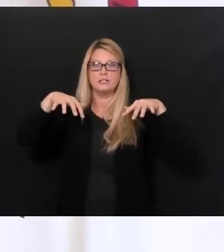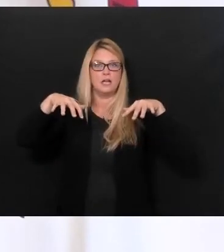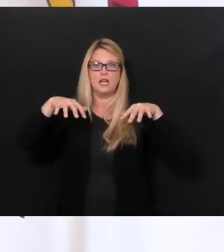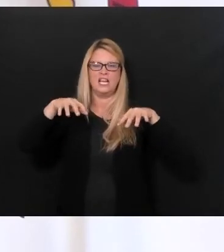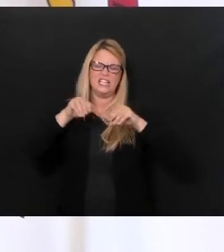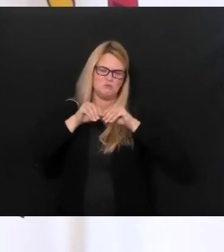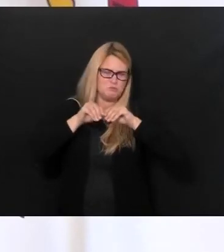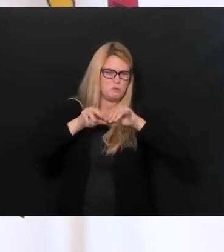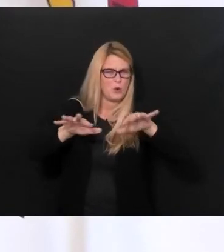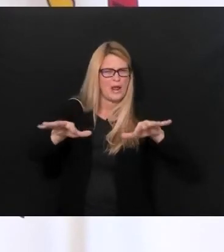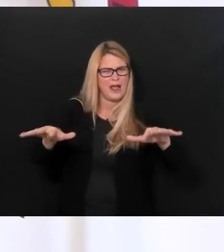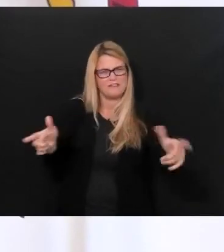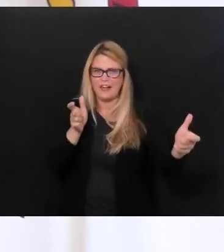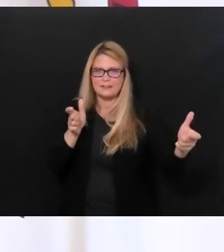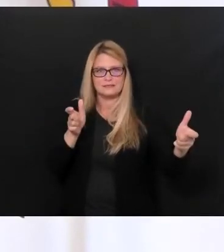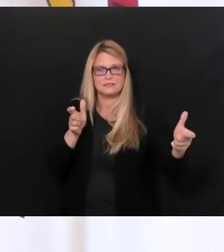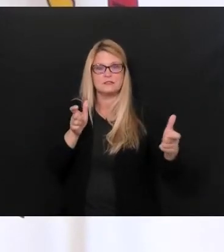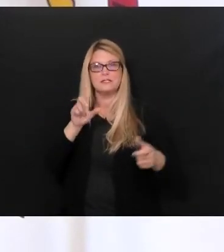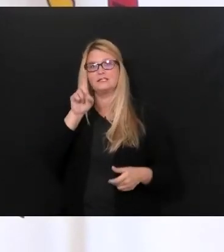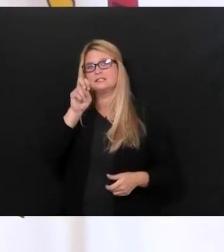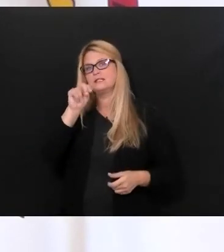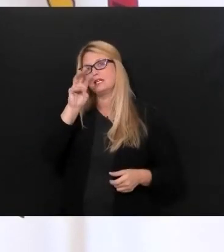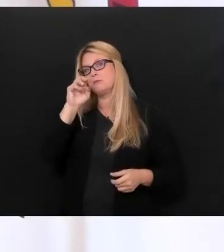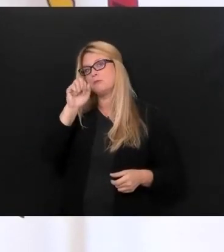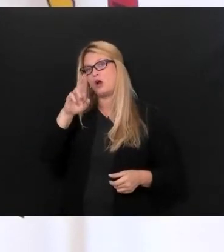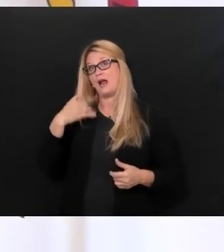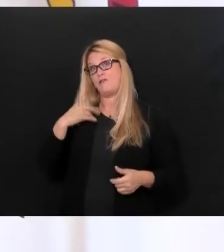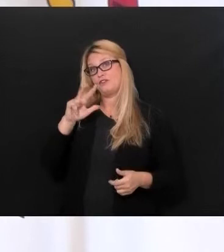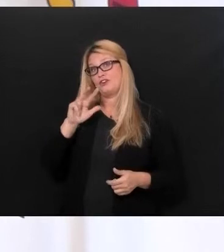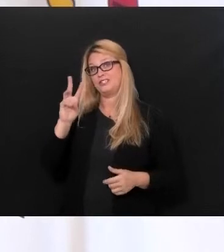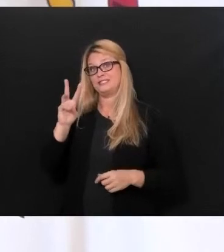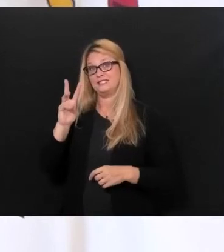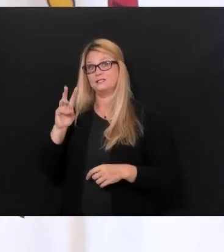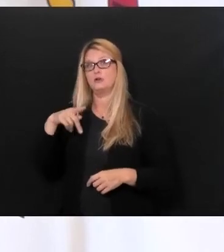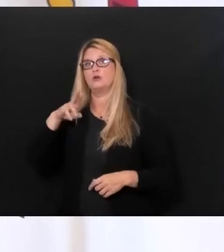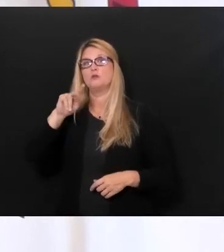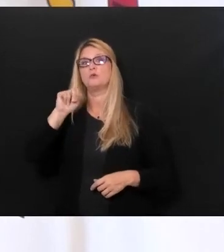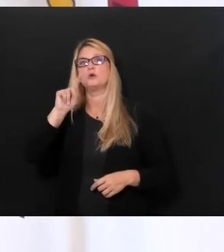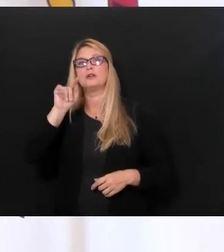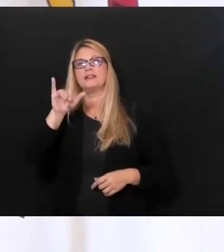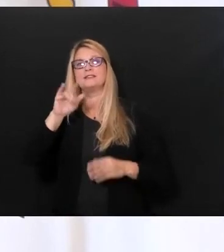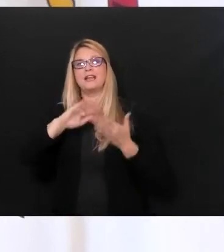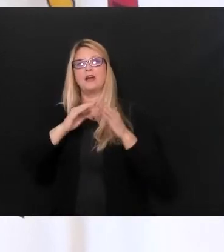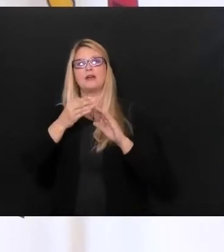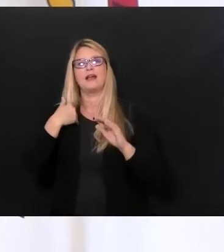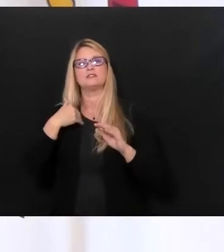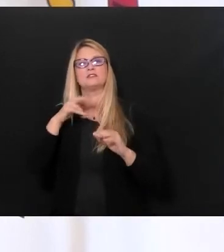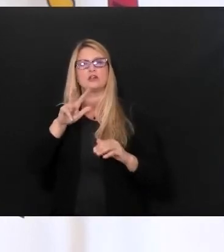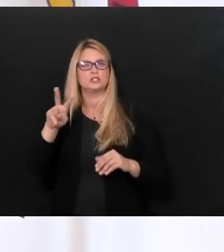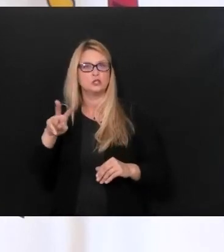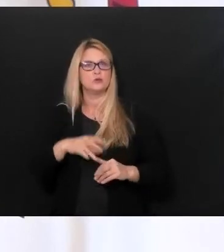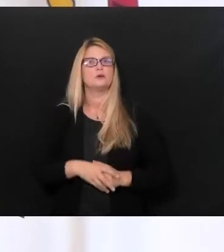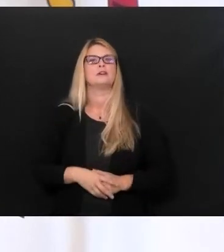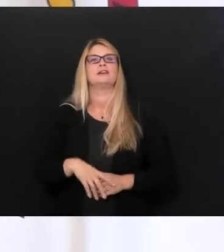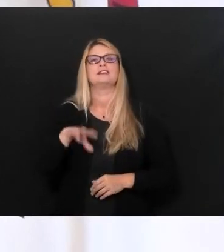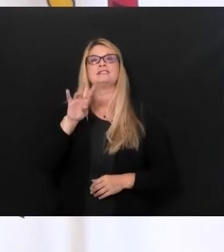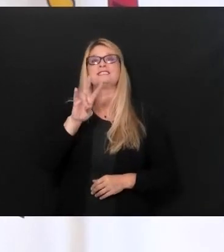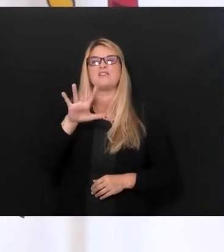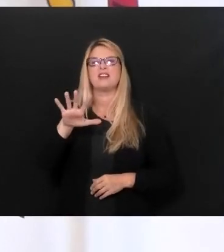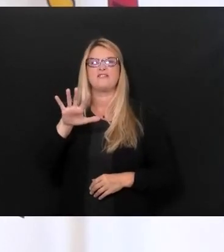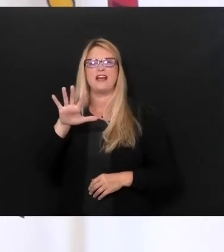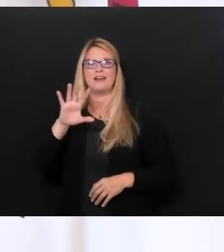us. Denmark has 36 cases now. Trinity has 32. There are 75